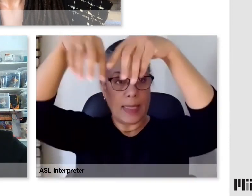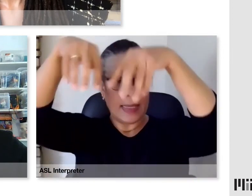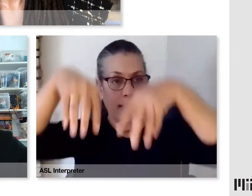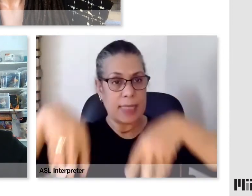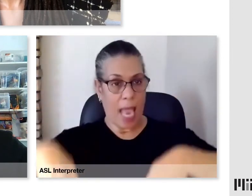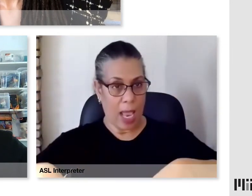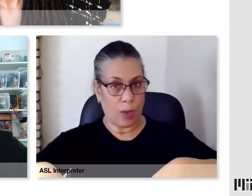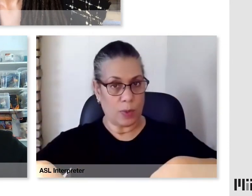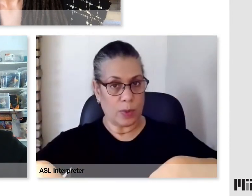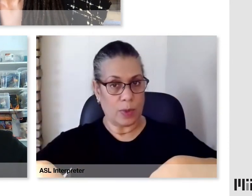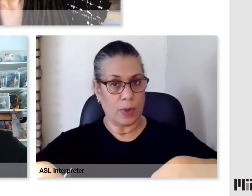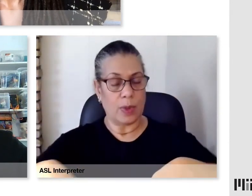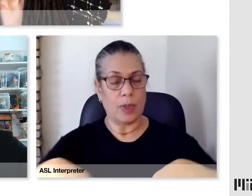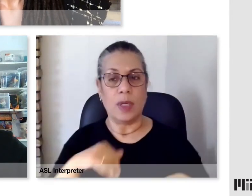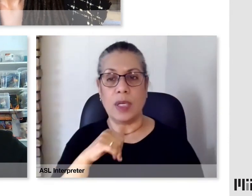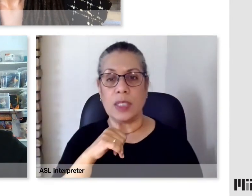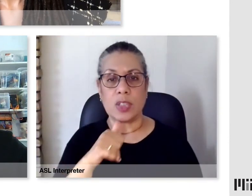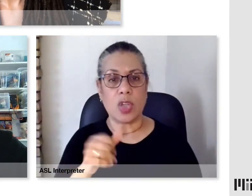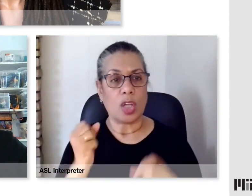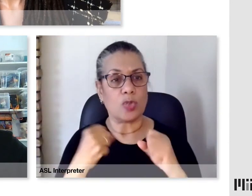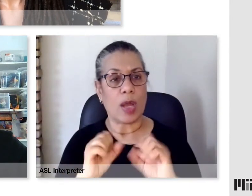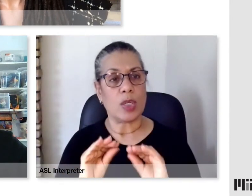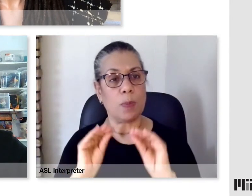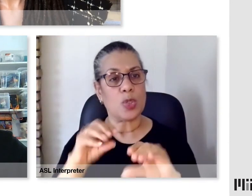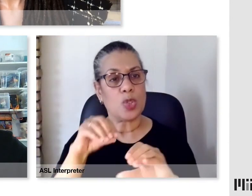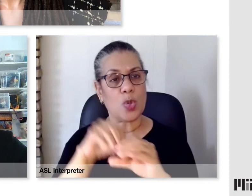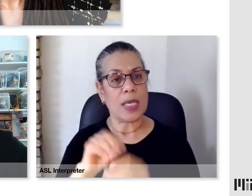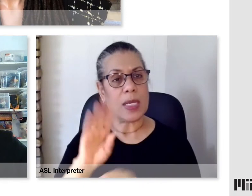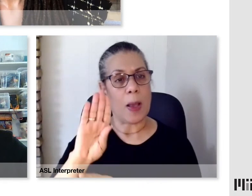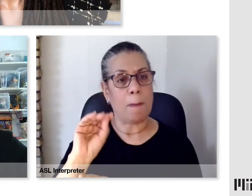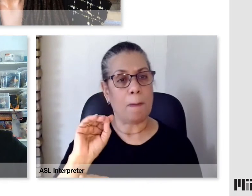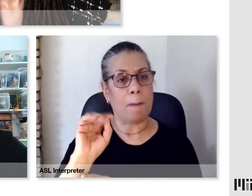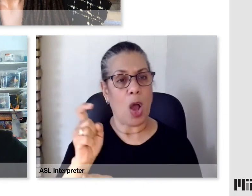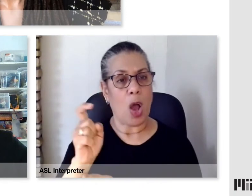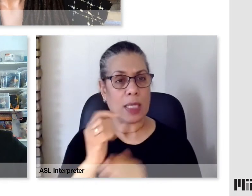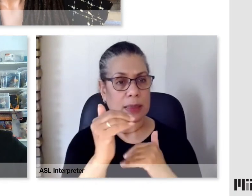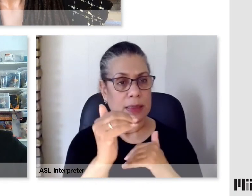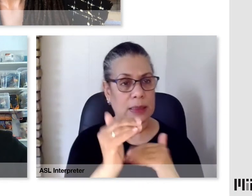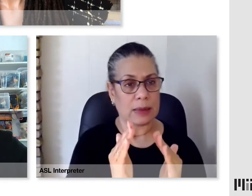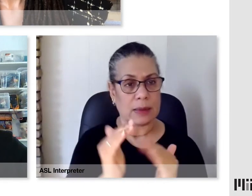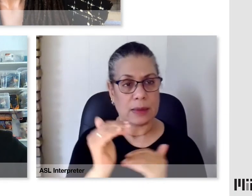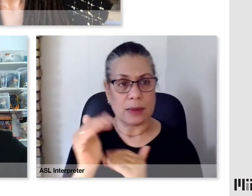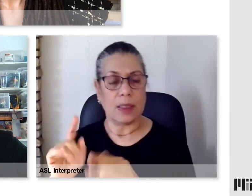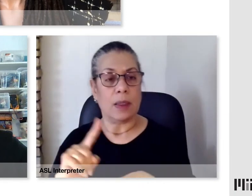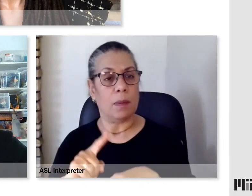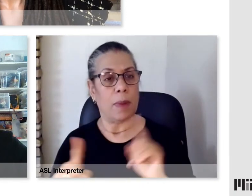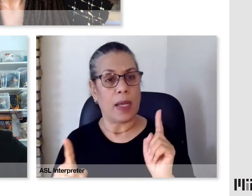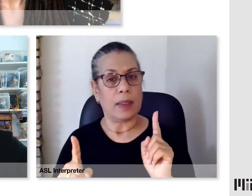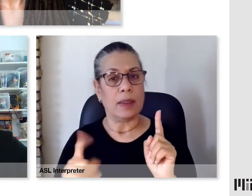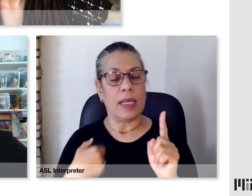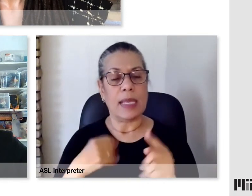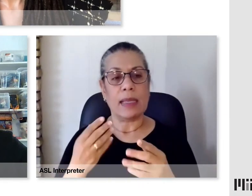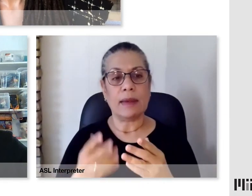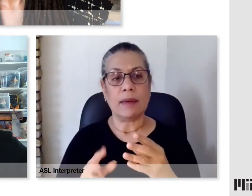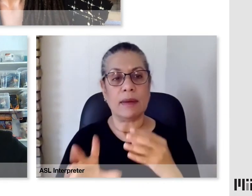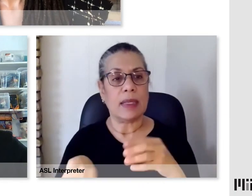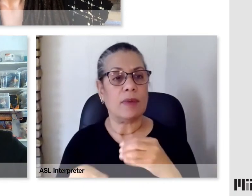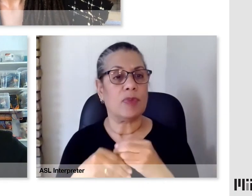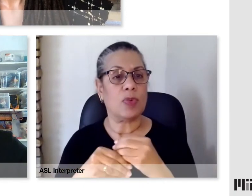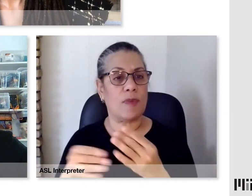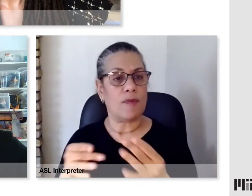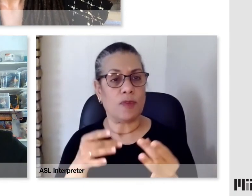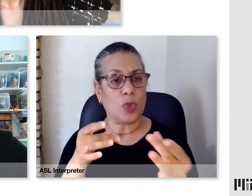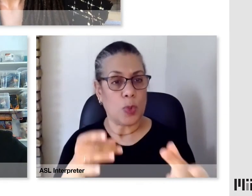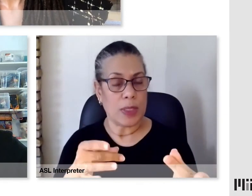essentially not trying to put you into a box, by some set number of fields, but actually implements fluidity. That is, you have a trajectory in